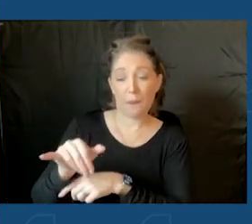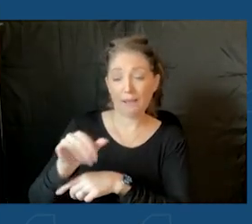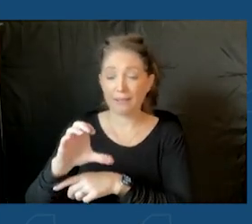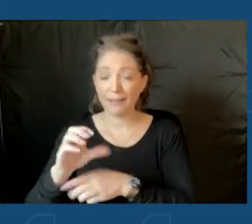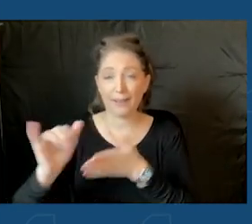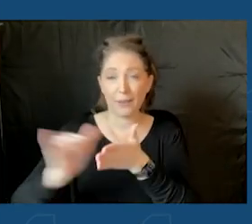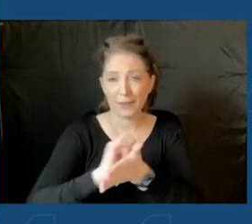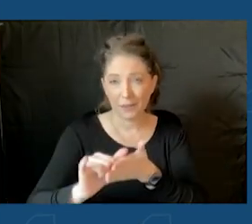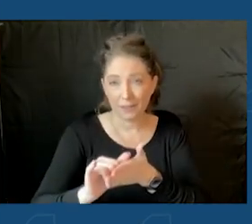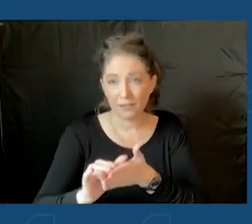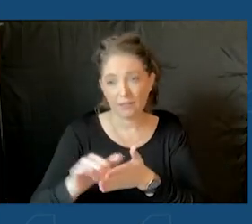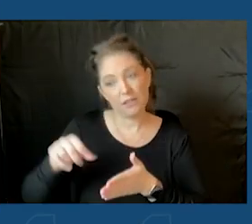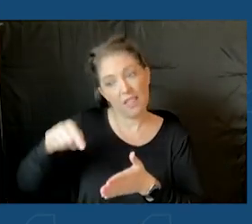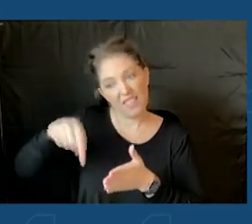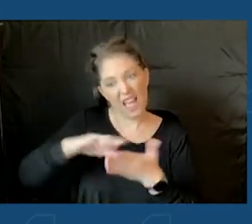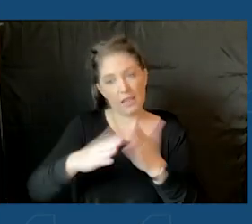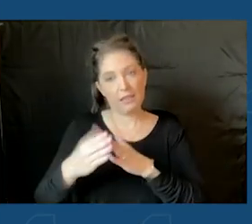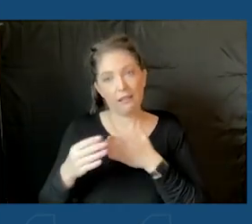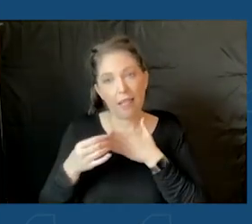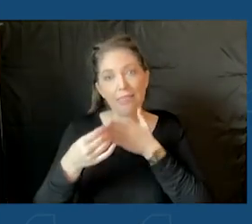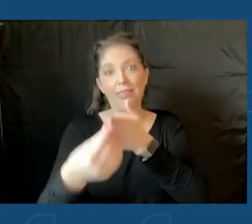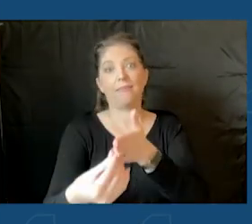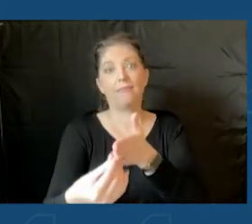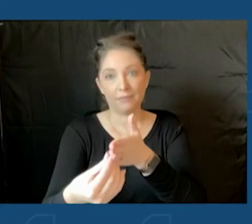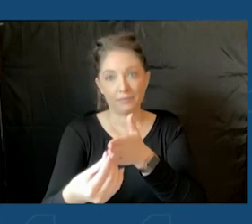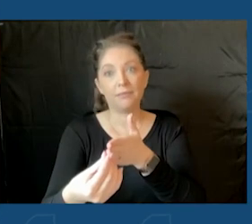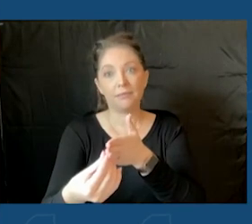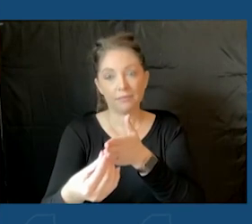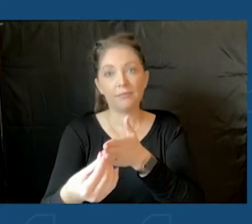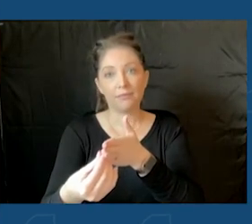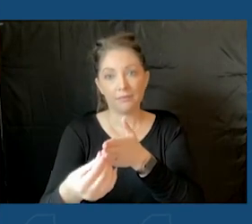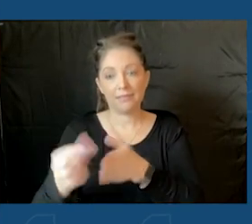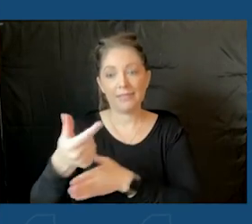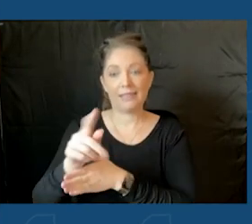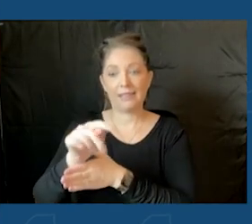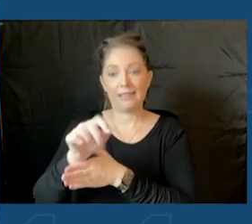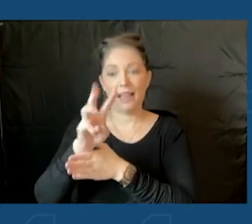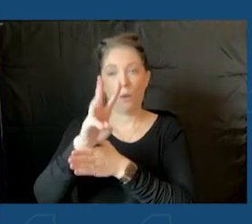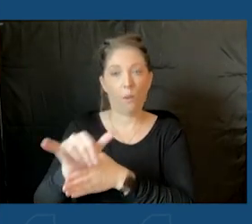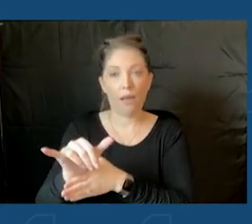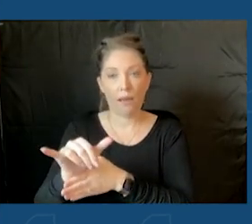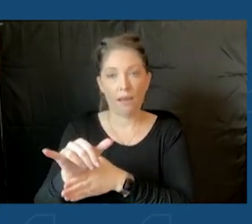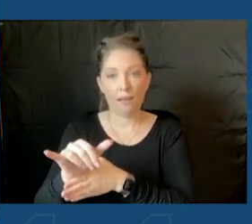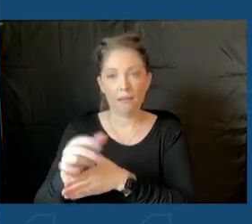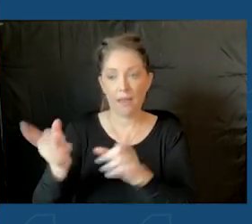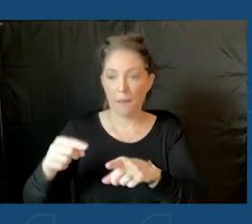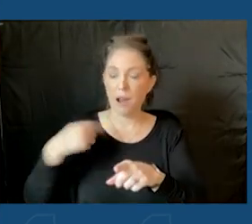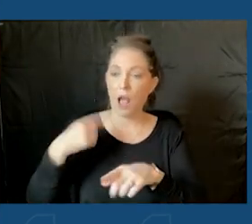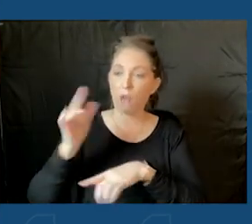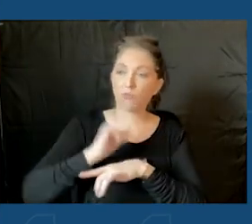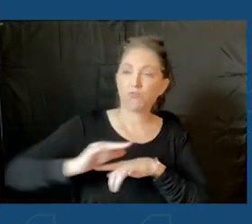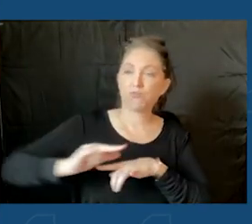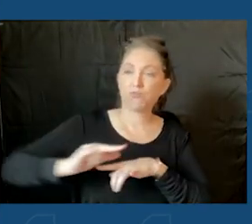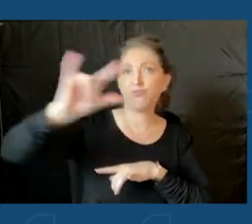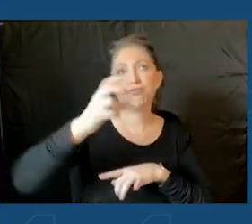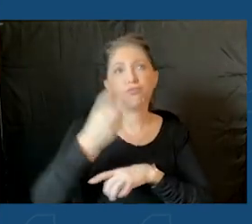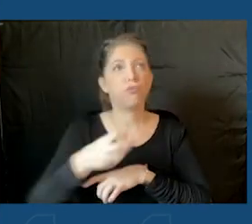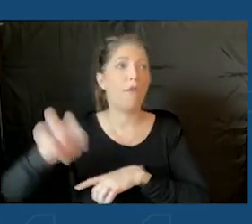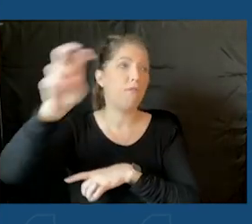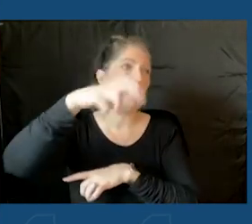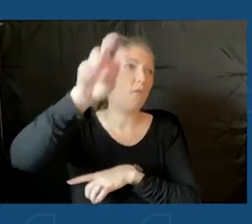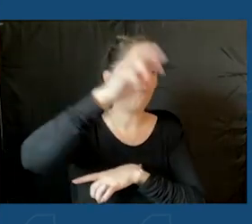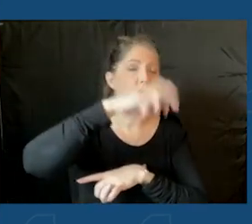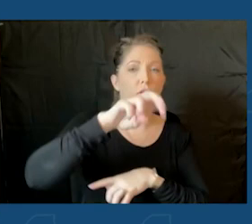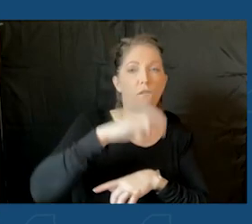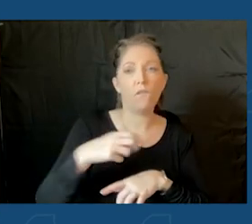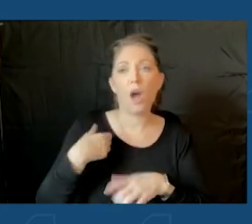leads. It is indeed the gateway. As I travel across the world, and I talk to people in other parts of